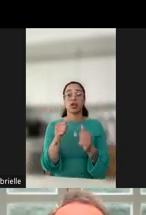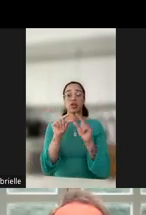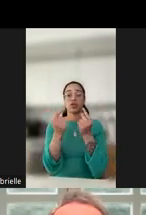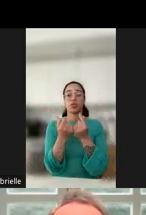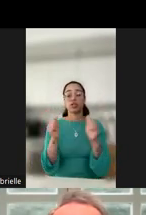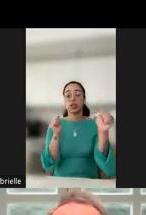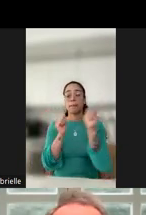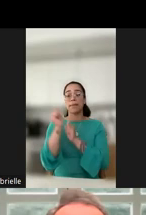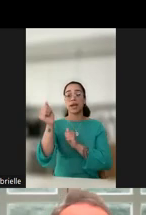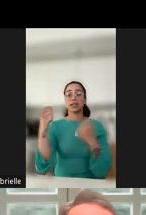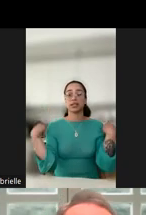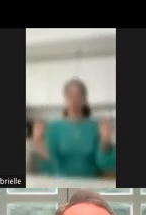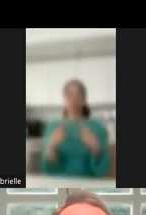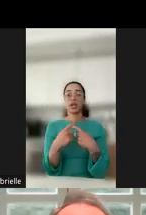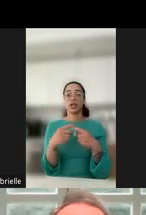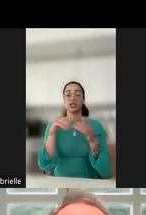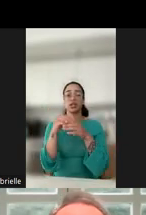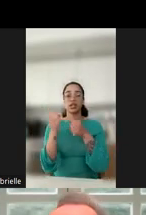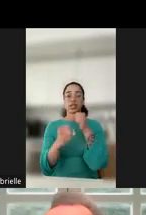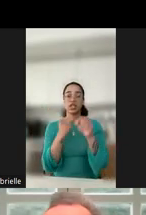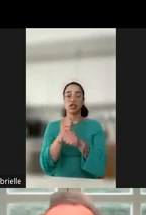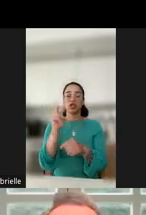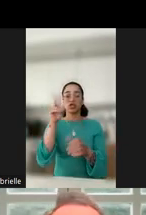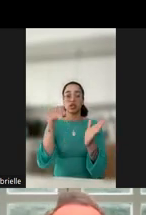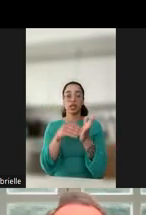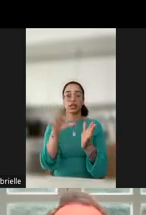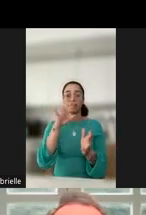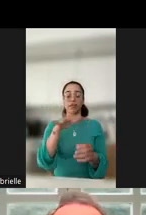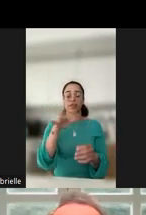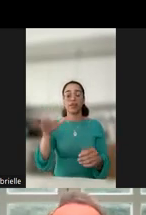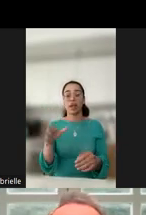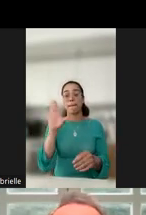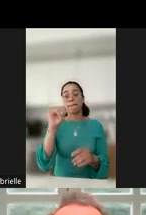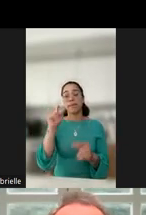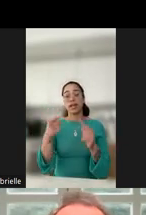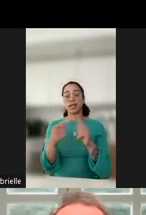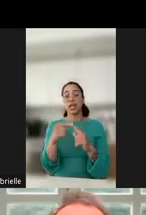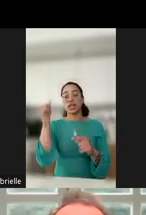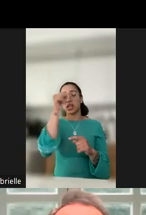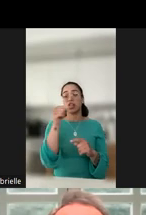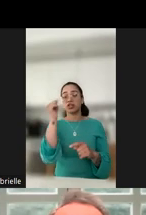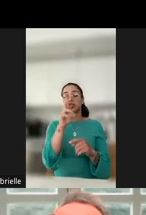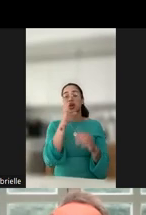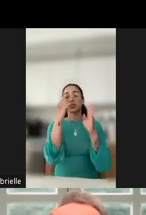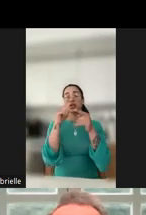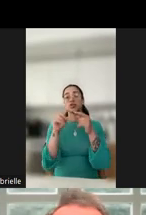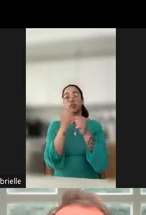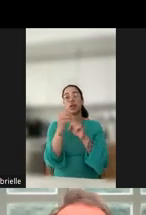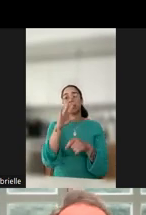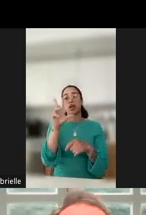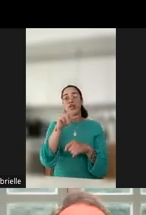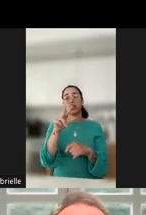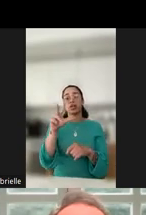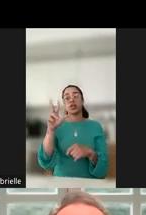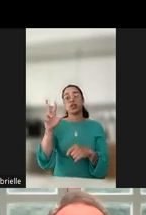year 2055. By then, Asians are expected to make up 36% of all US